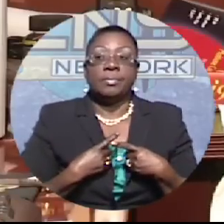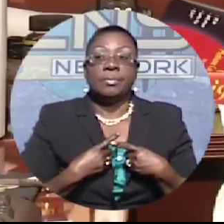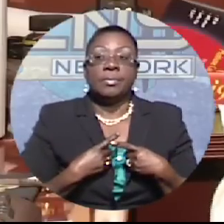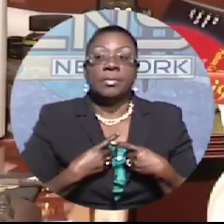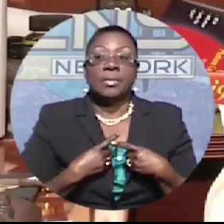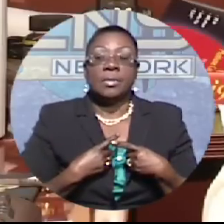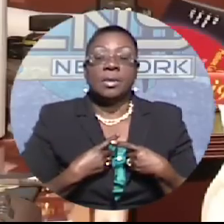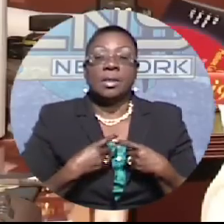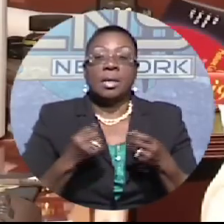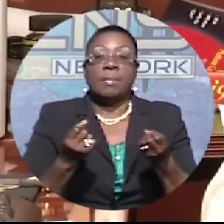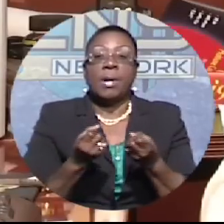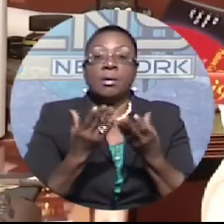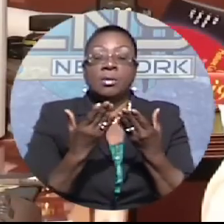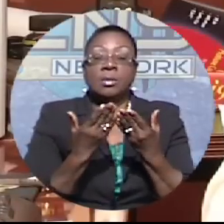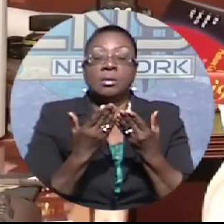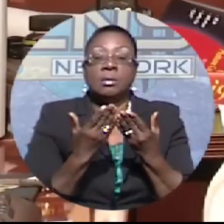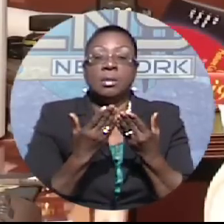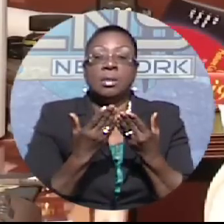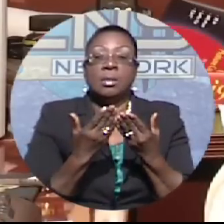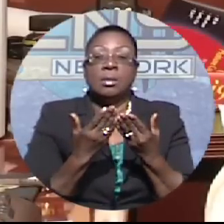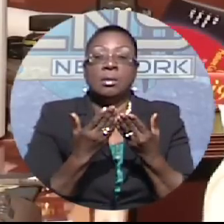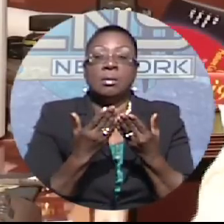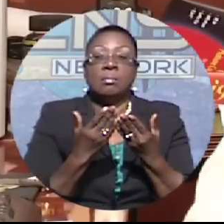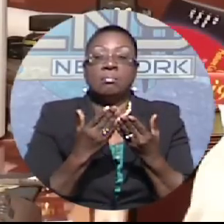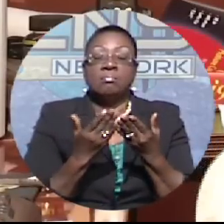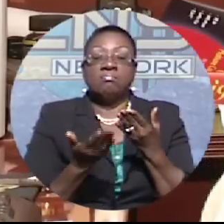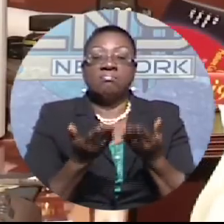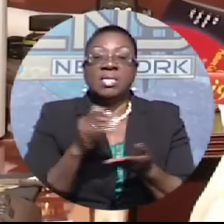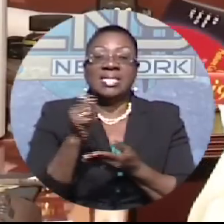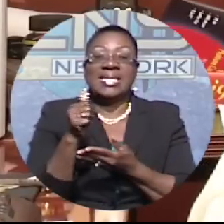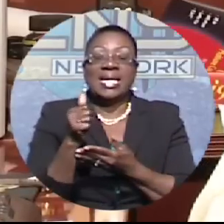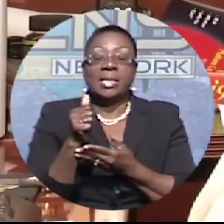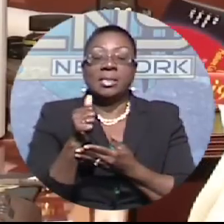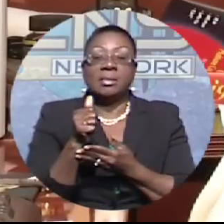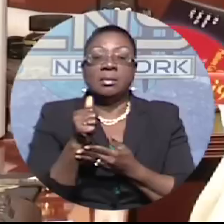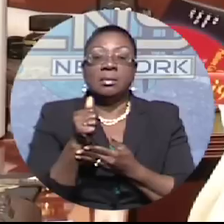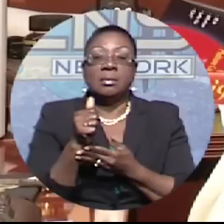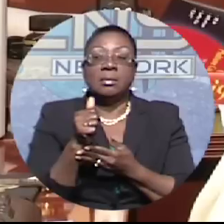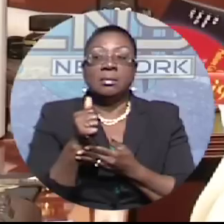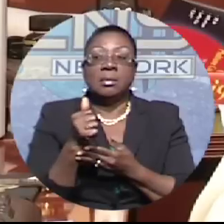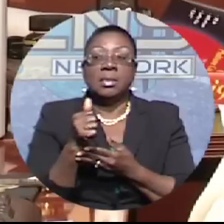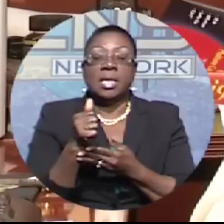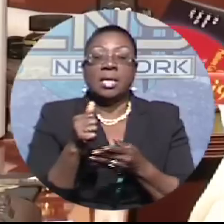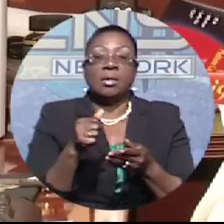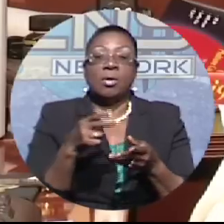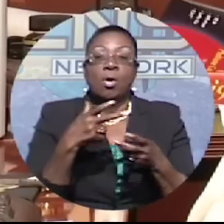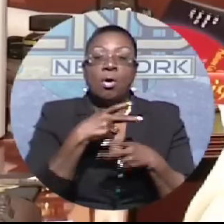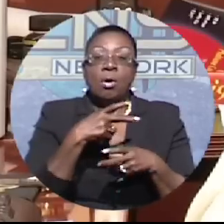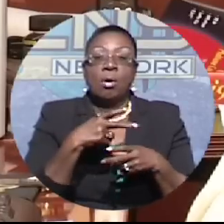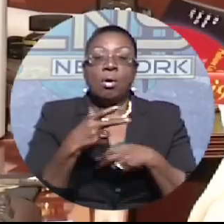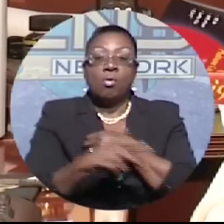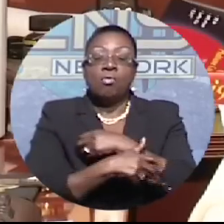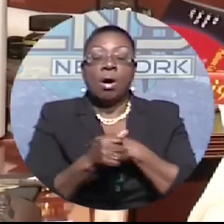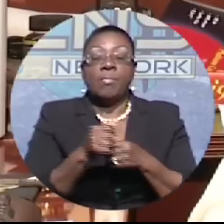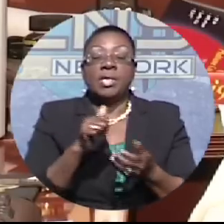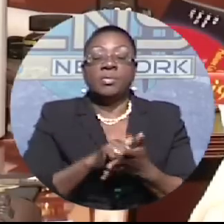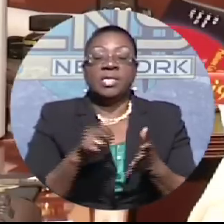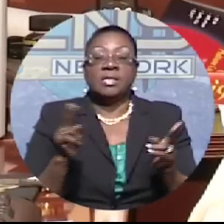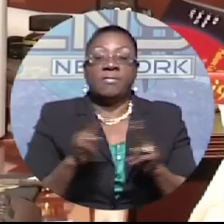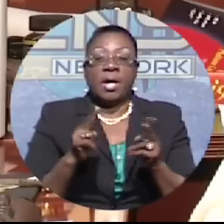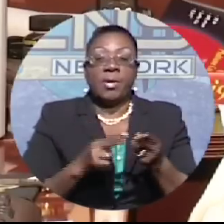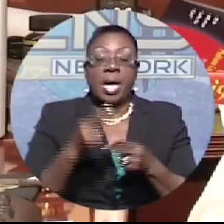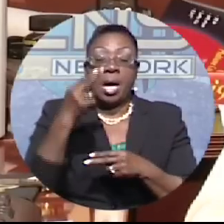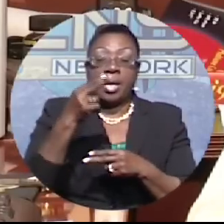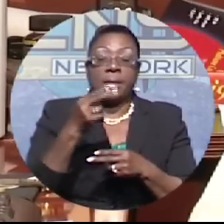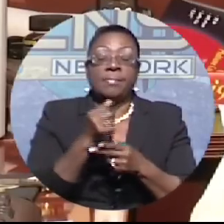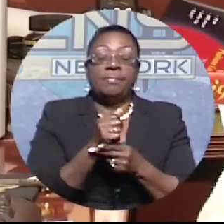We've had, like I said, it was about between some 10, you know, which is unprecedentedly high.